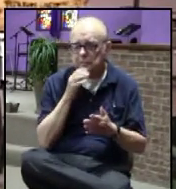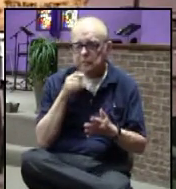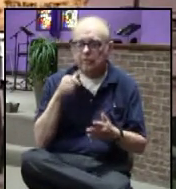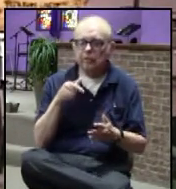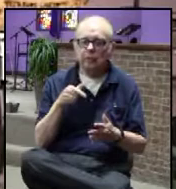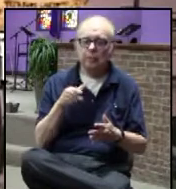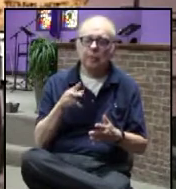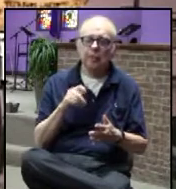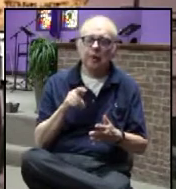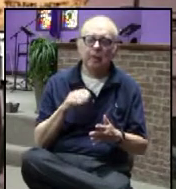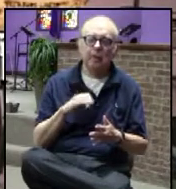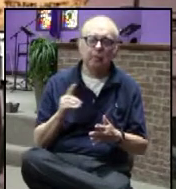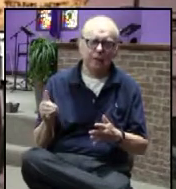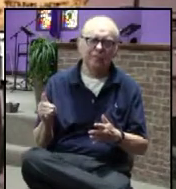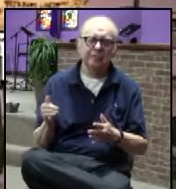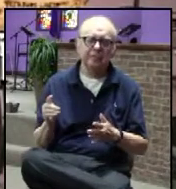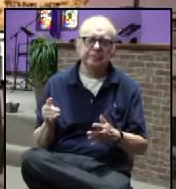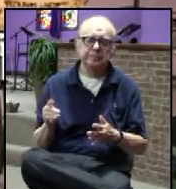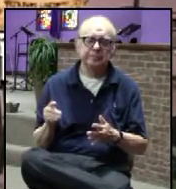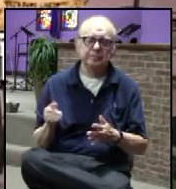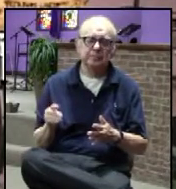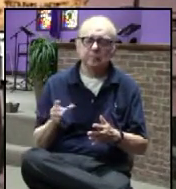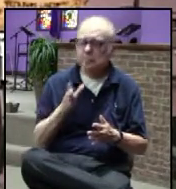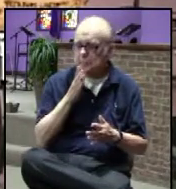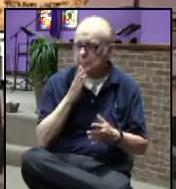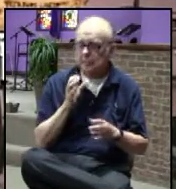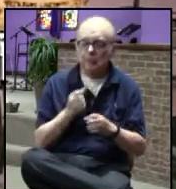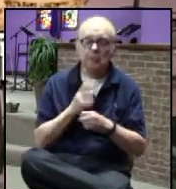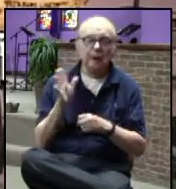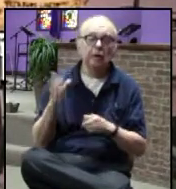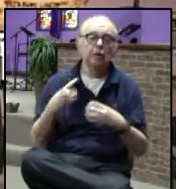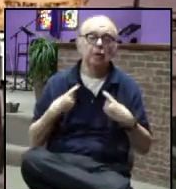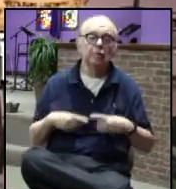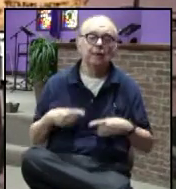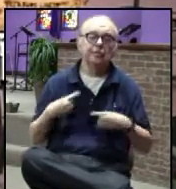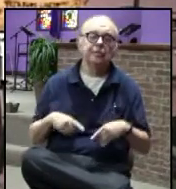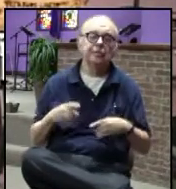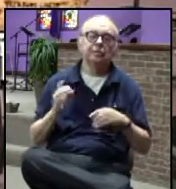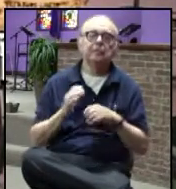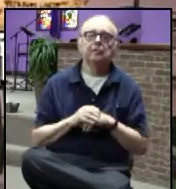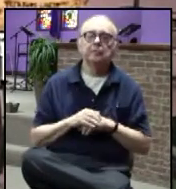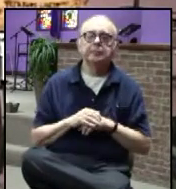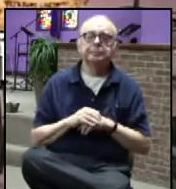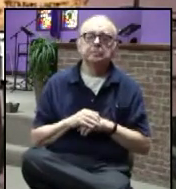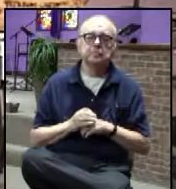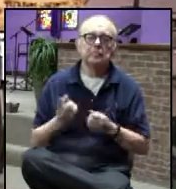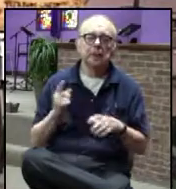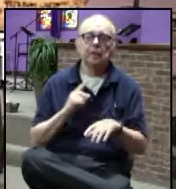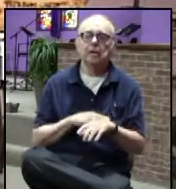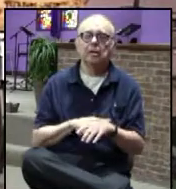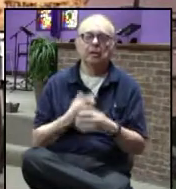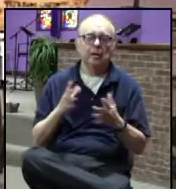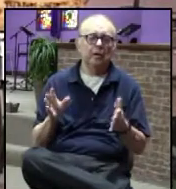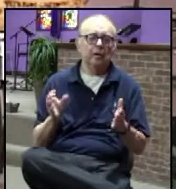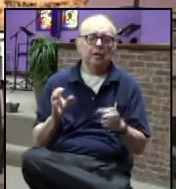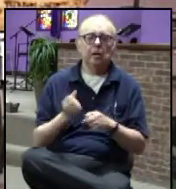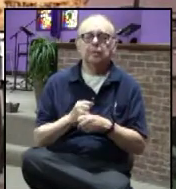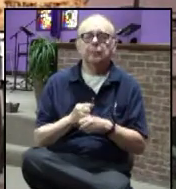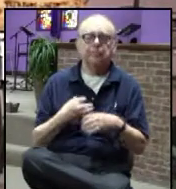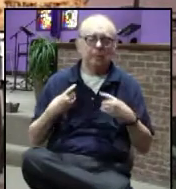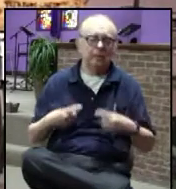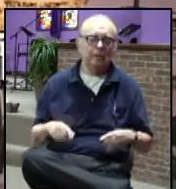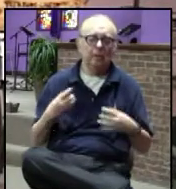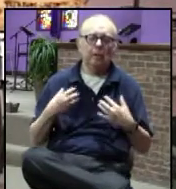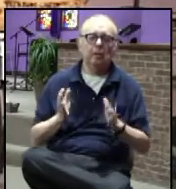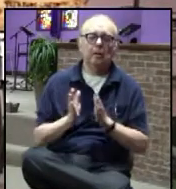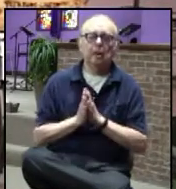quilted. Her mother also made her dresses. And so a lot of times after she would make the dress, she